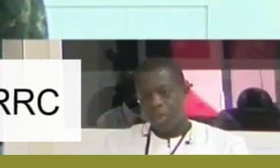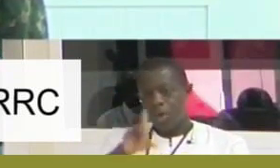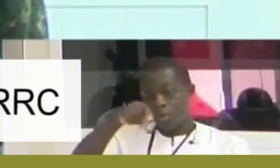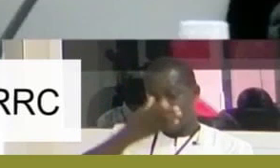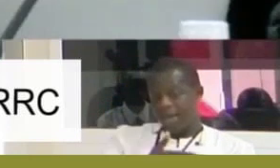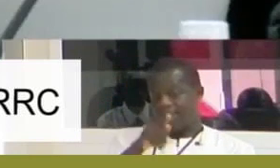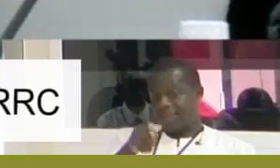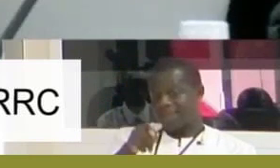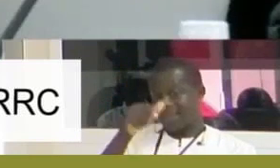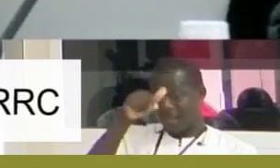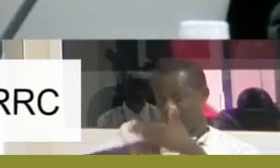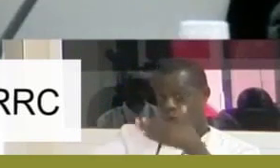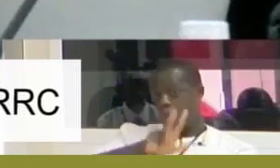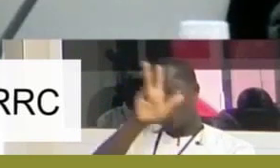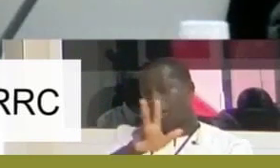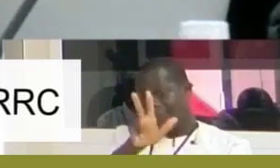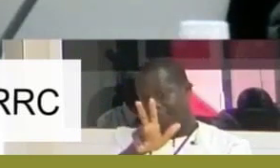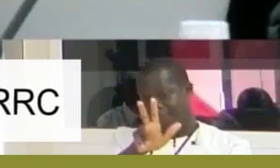Wolof.